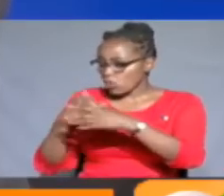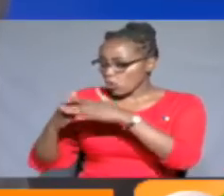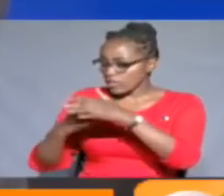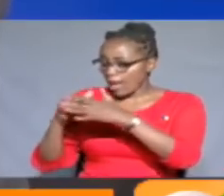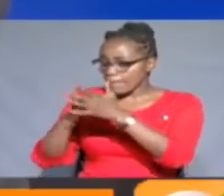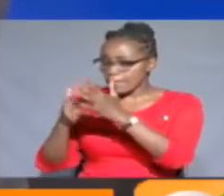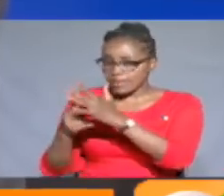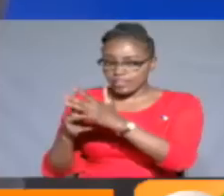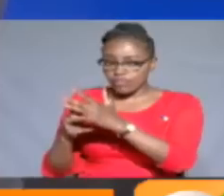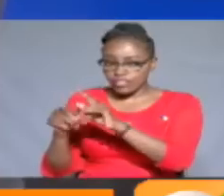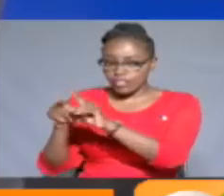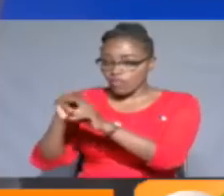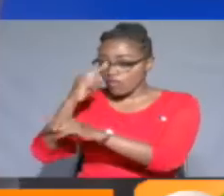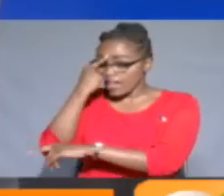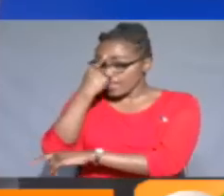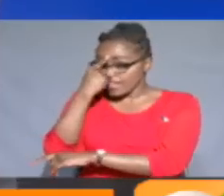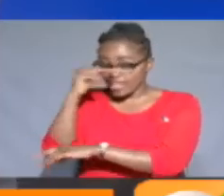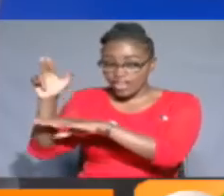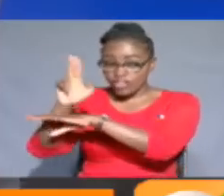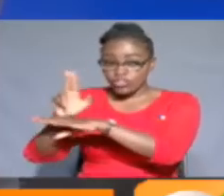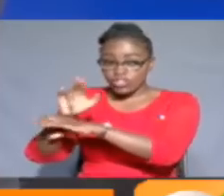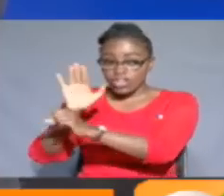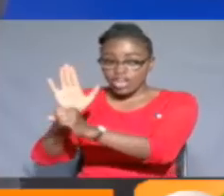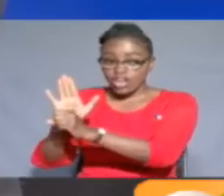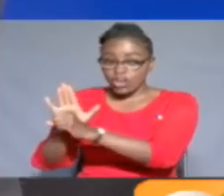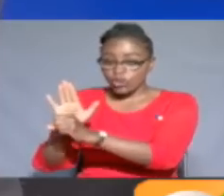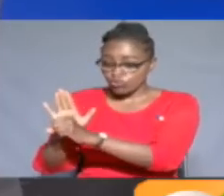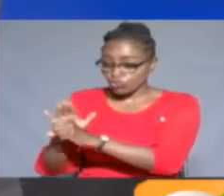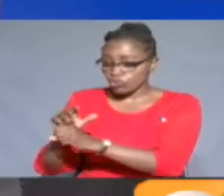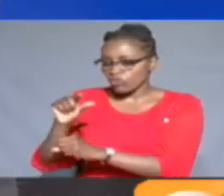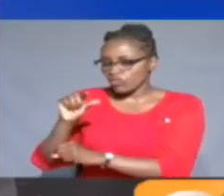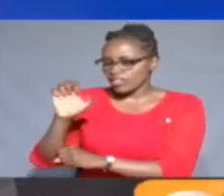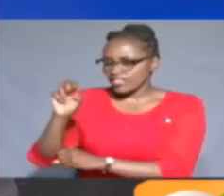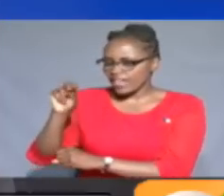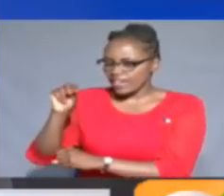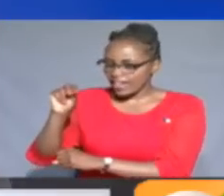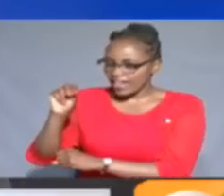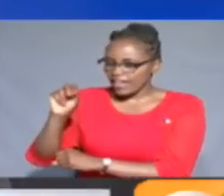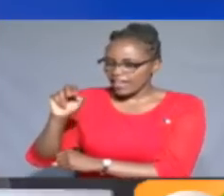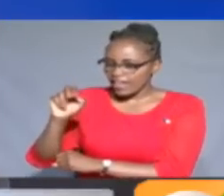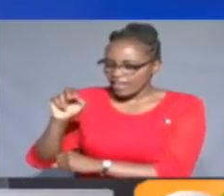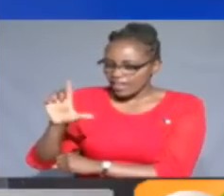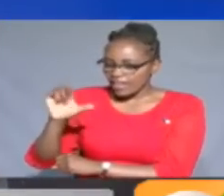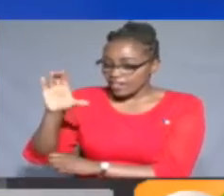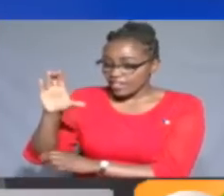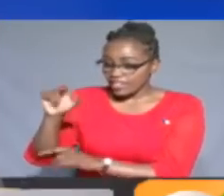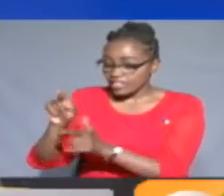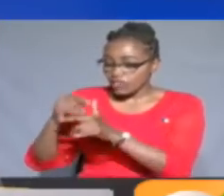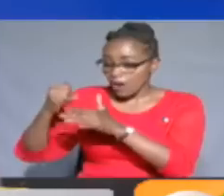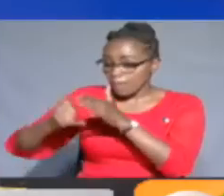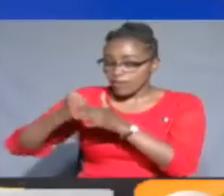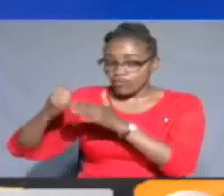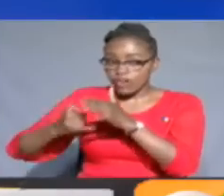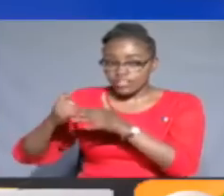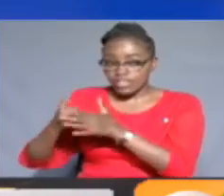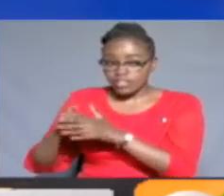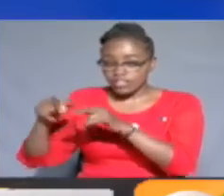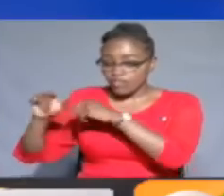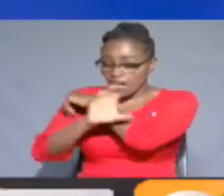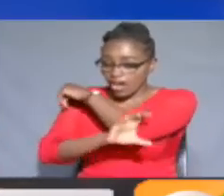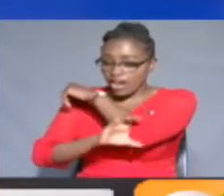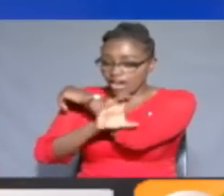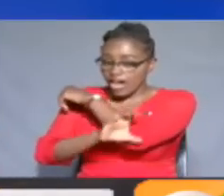have actually moved. India uses a lot of generics. So we may have to go even into manufacturing. There are countries